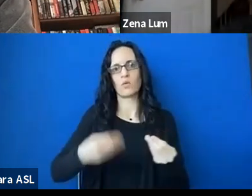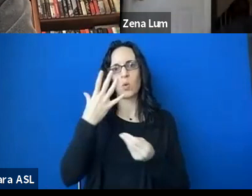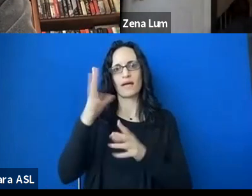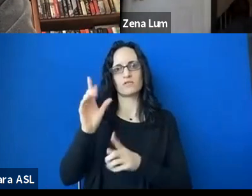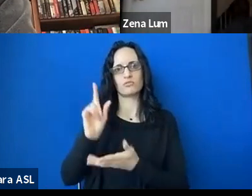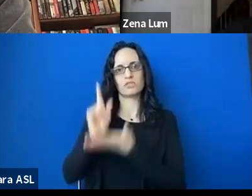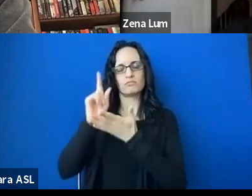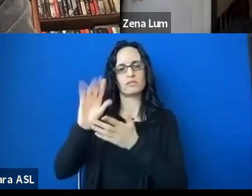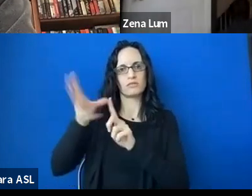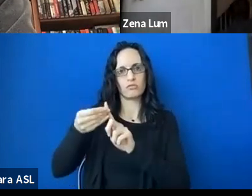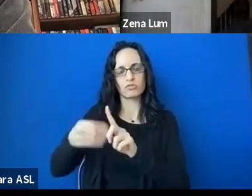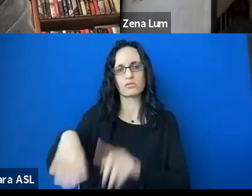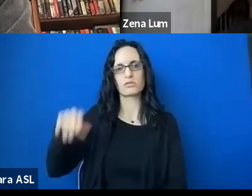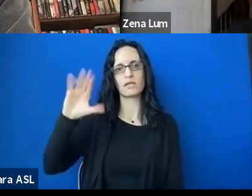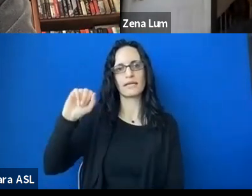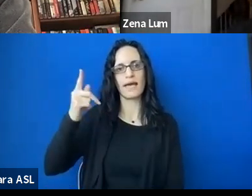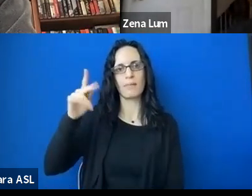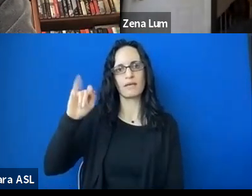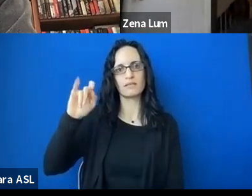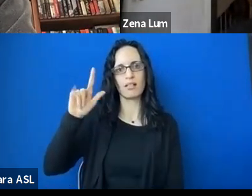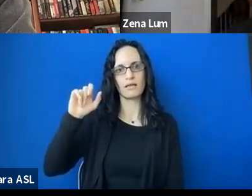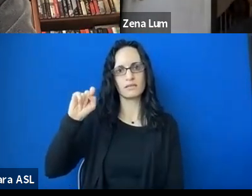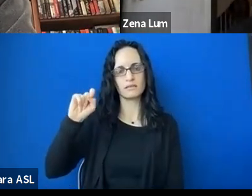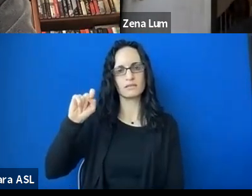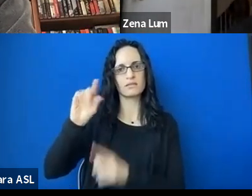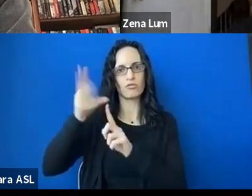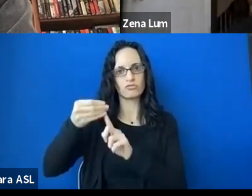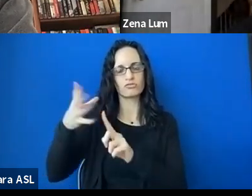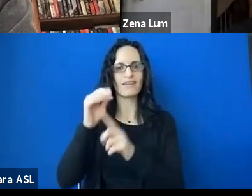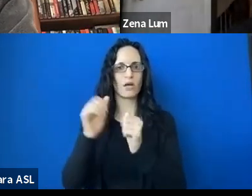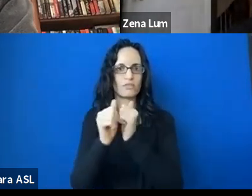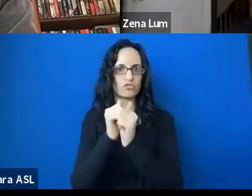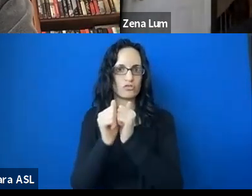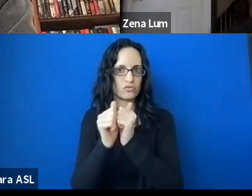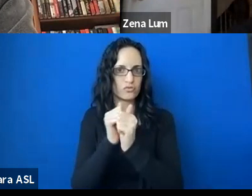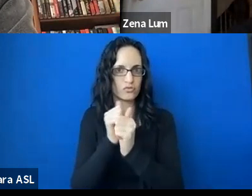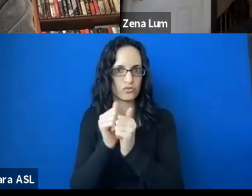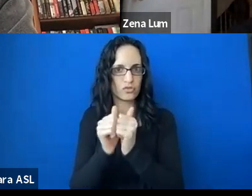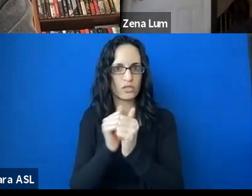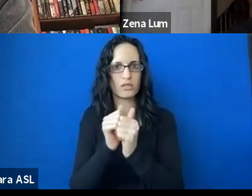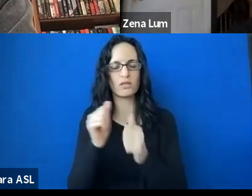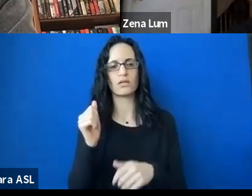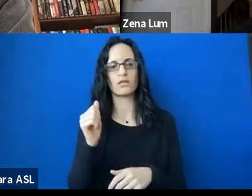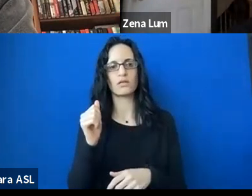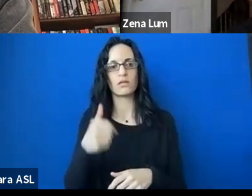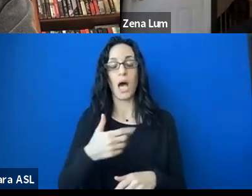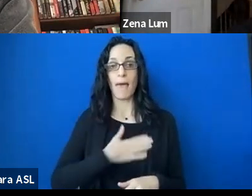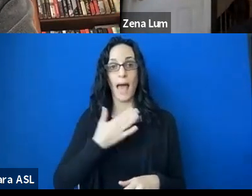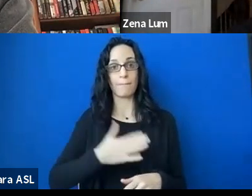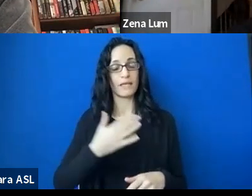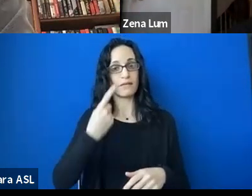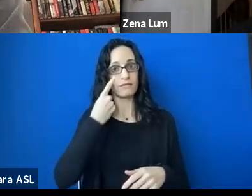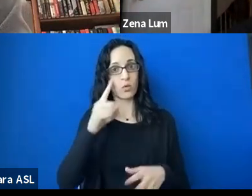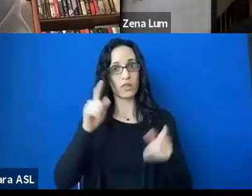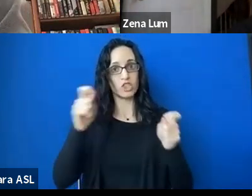around a capitalist culture, and around competition. And so I'm happy for the changes that